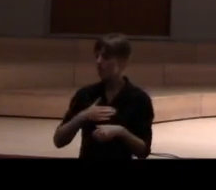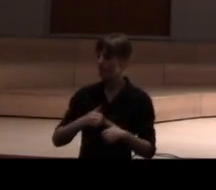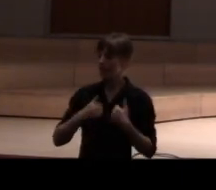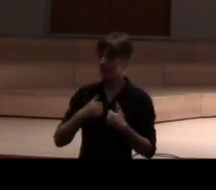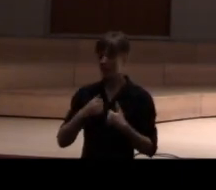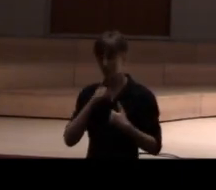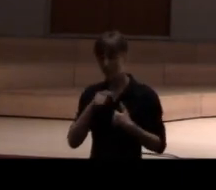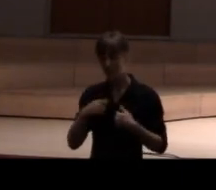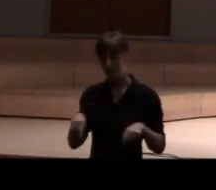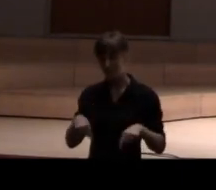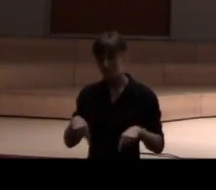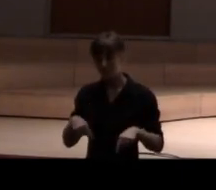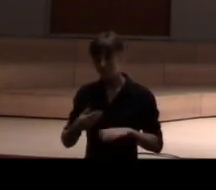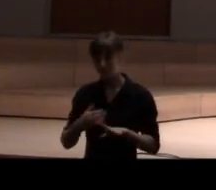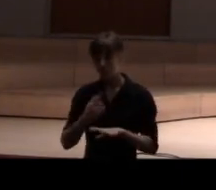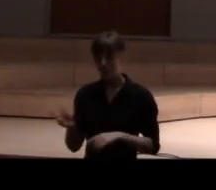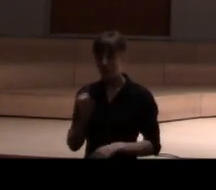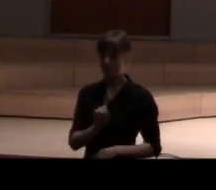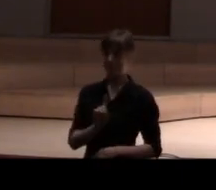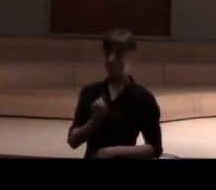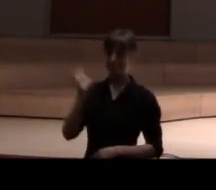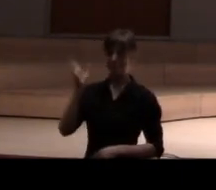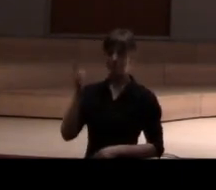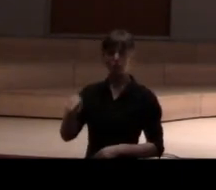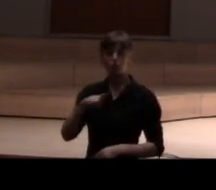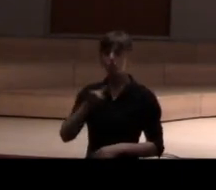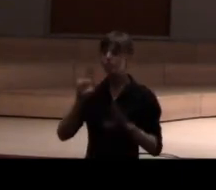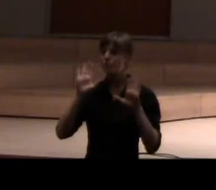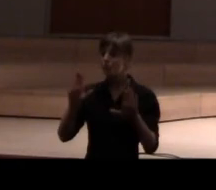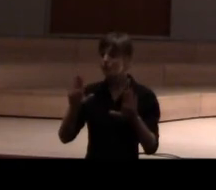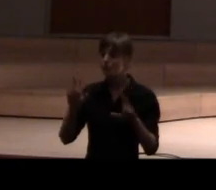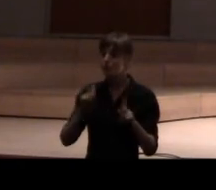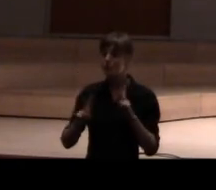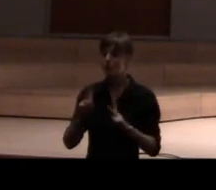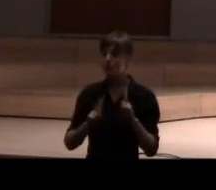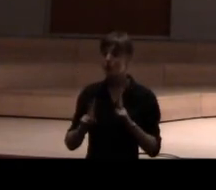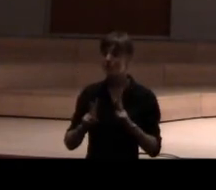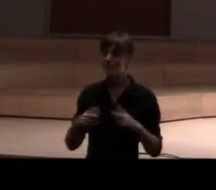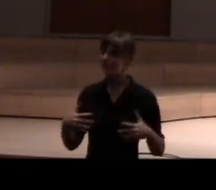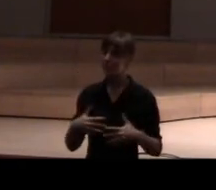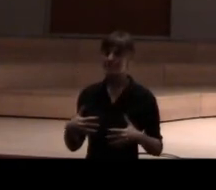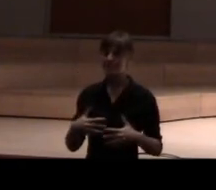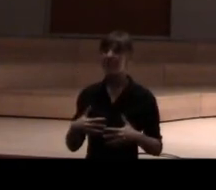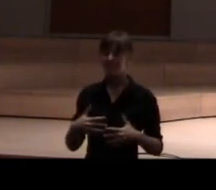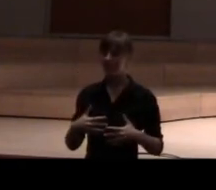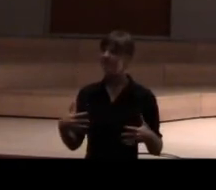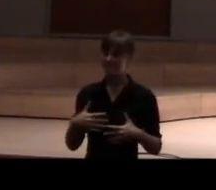this in front of lovely, not scary people like you. Okay, you're actually all terrifying.